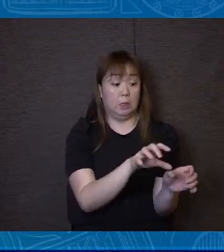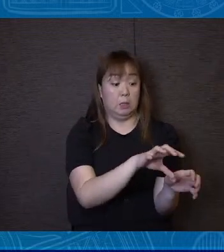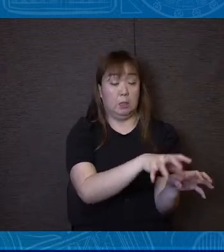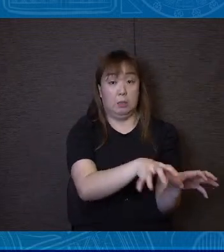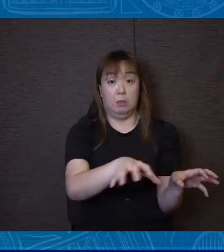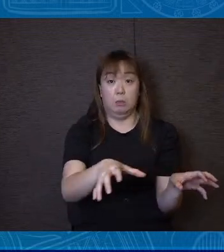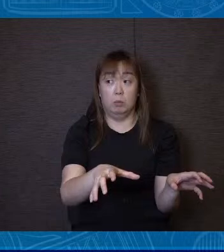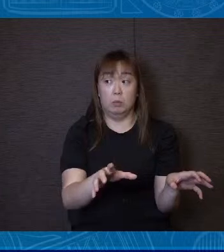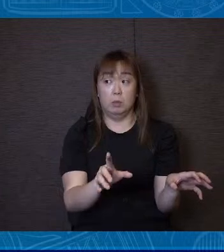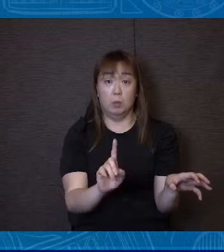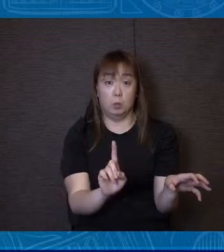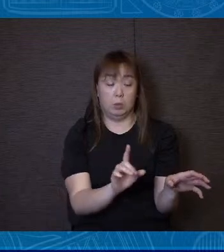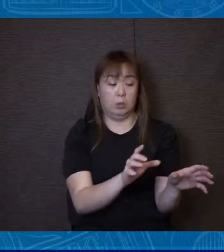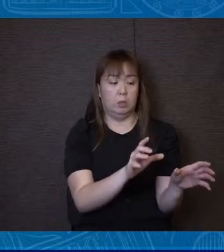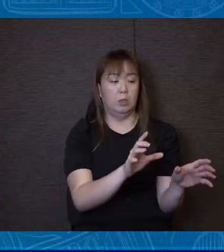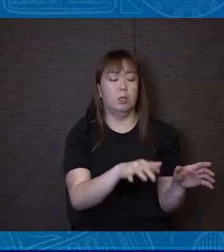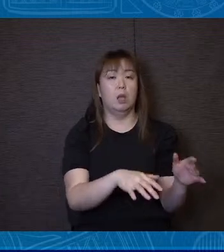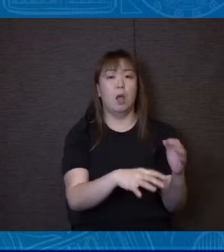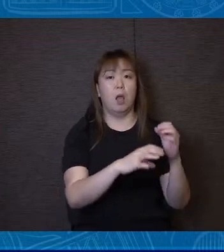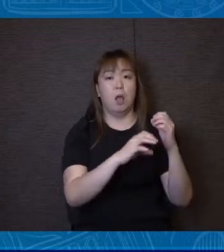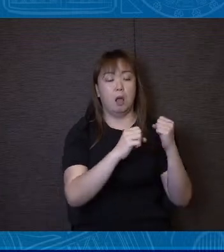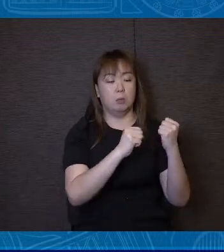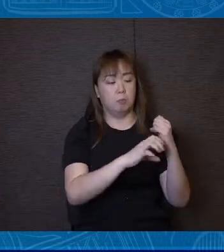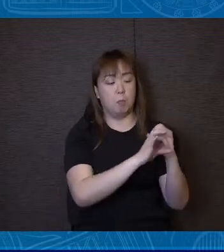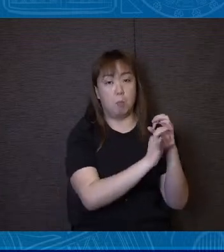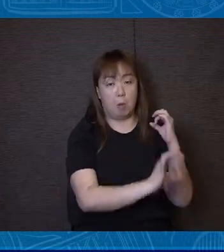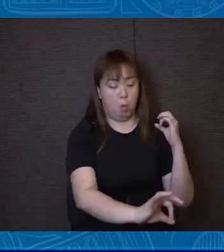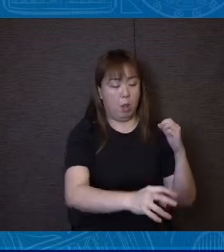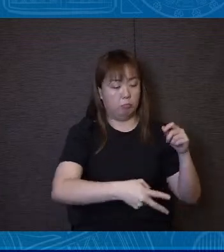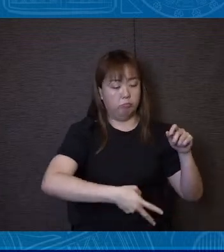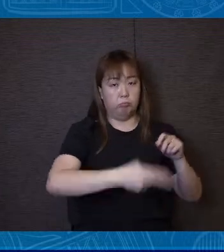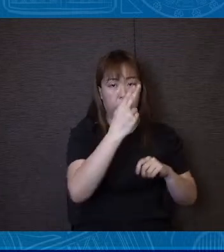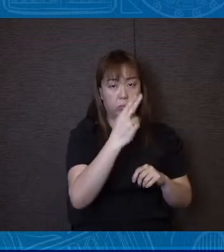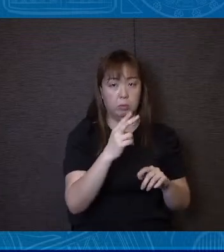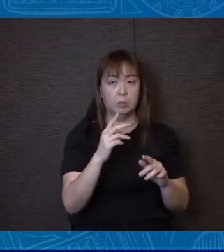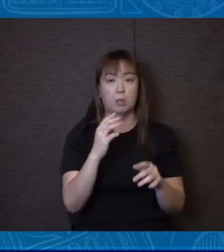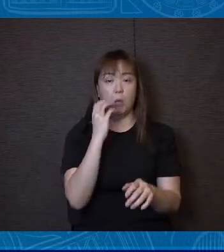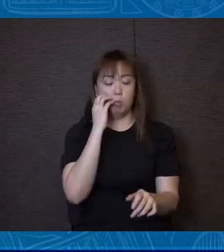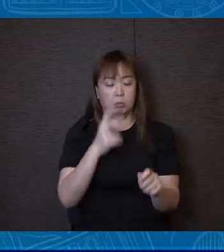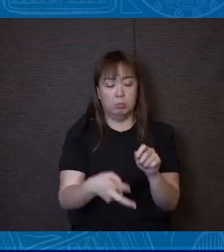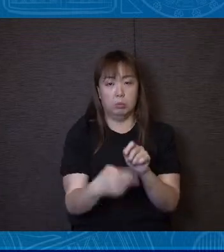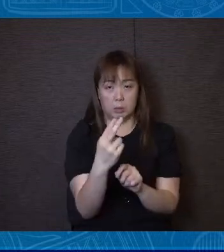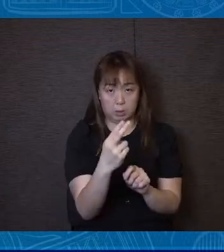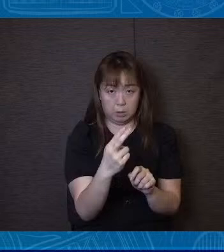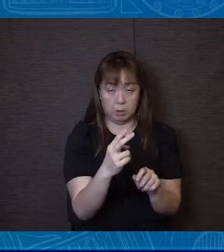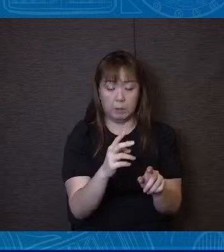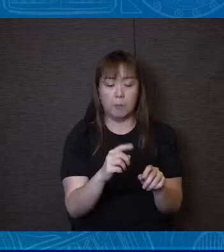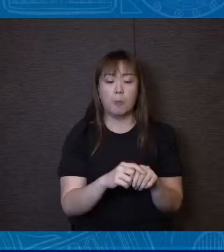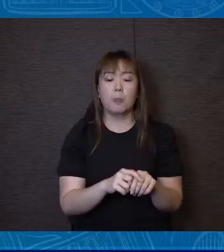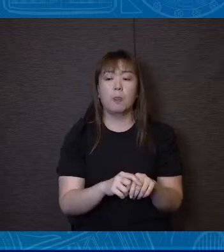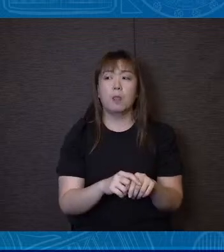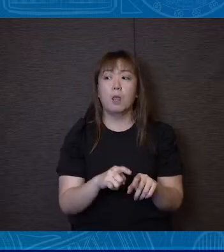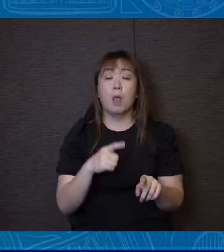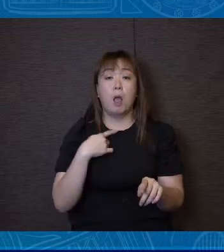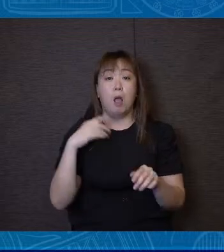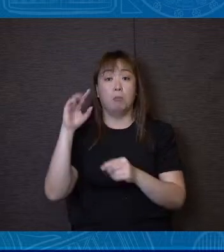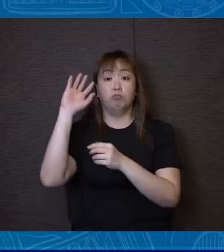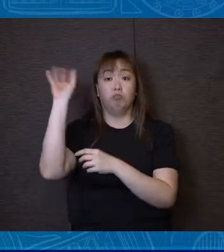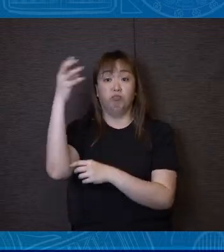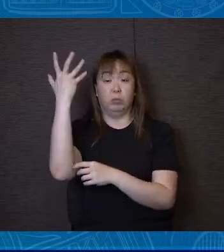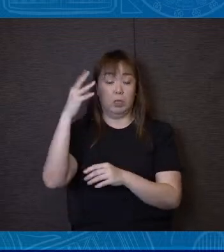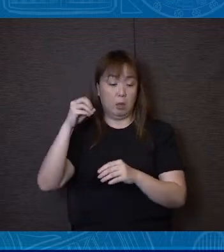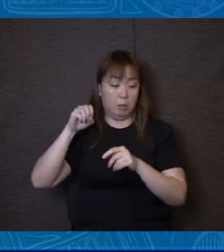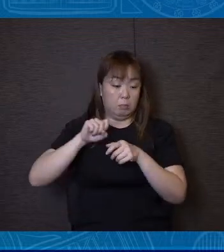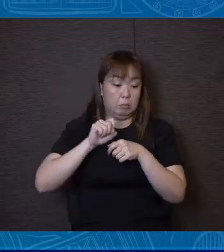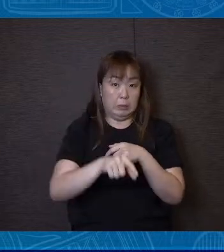that's there are power lines and telecommunications. You cannot send an emergency message